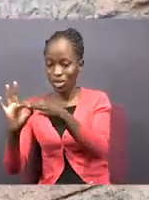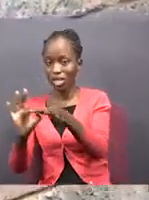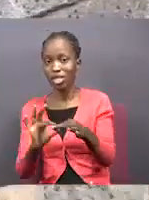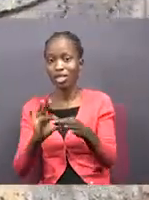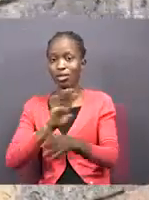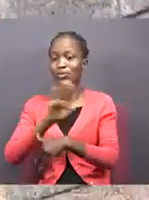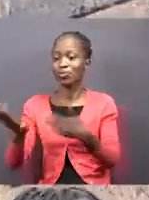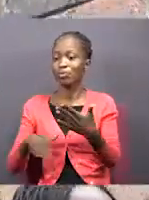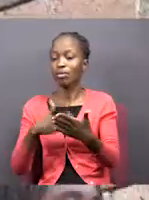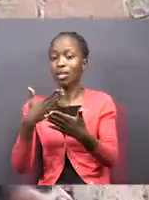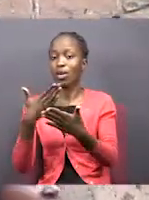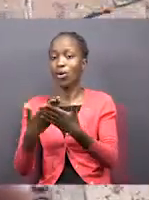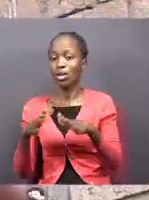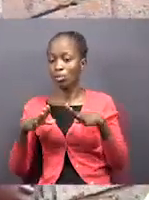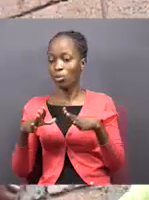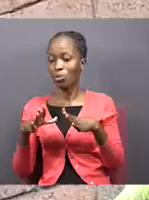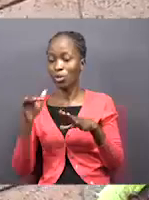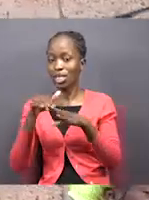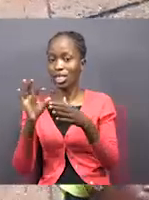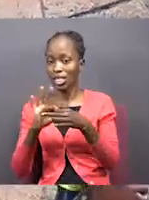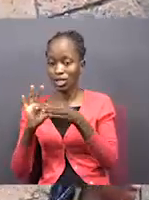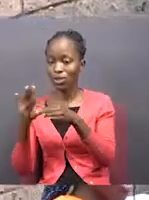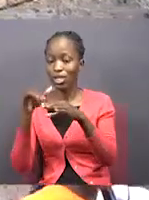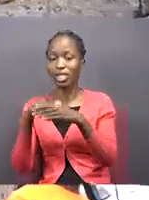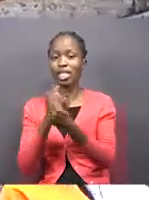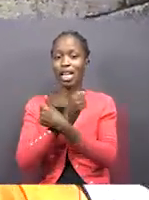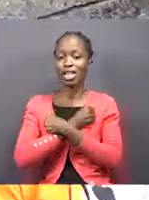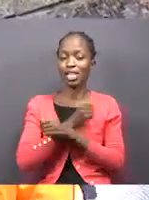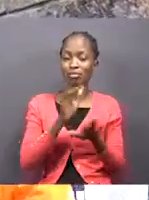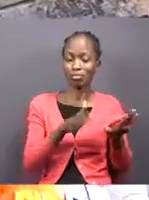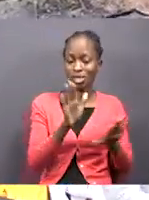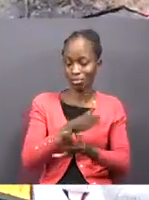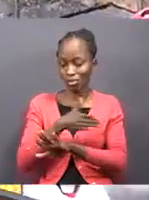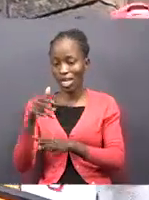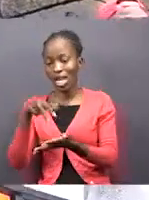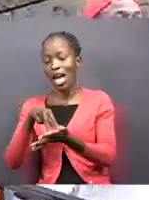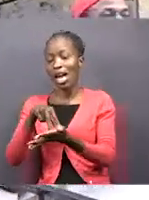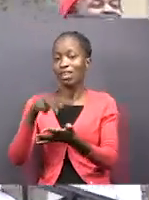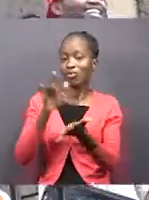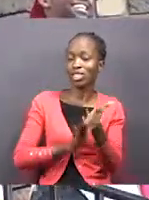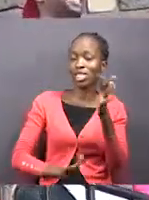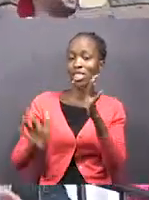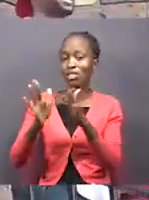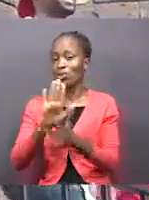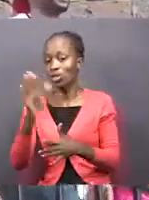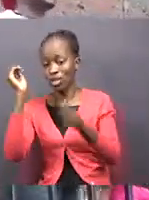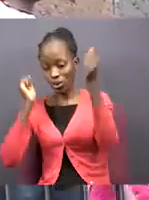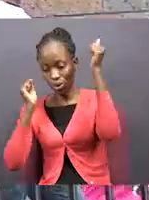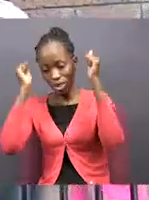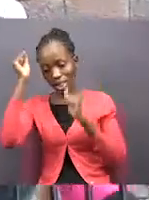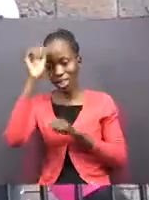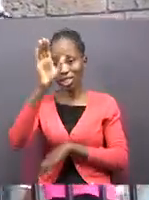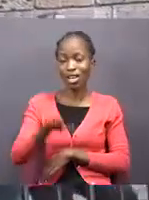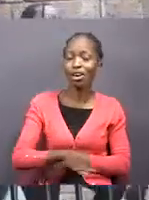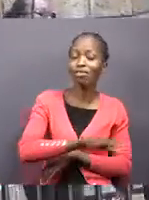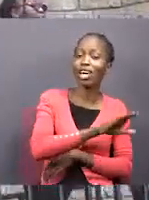Stand up for Jesus, his soldiers of the cross. Lift high